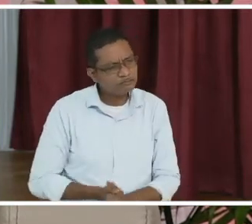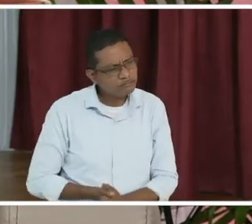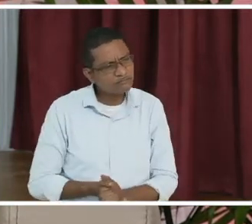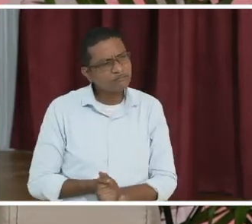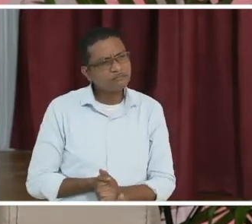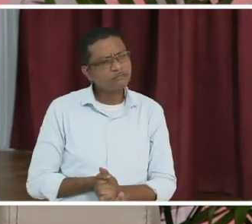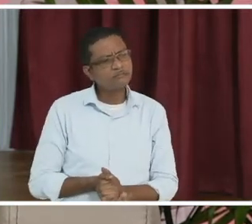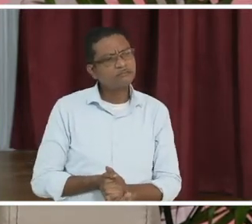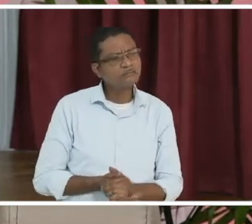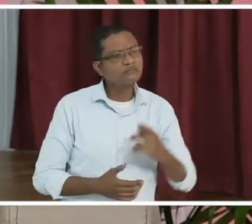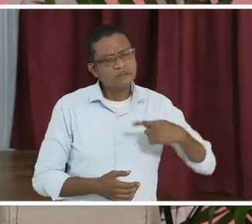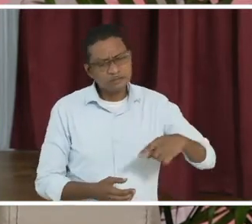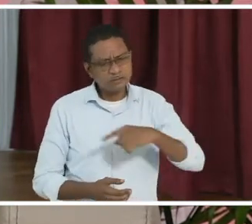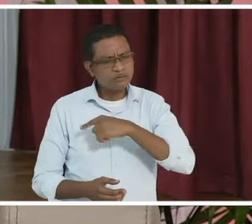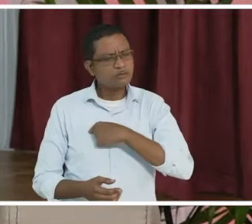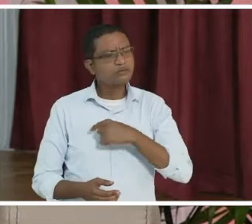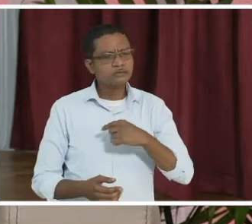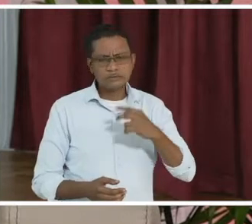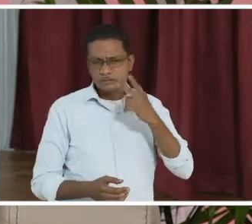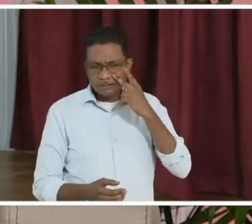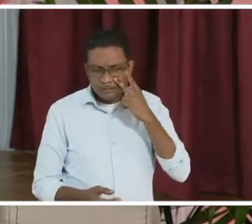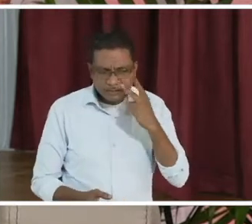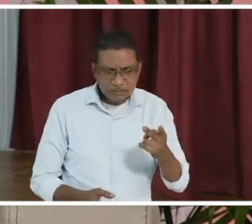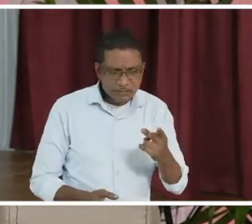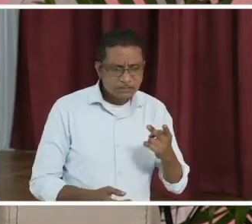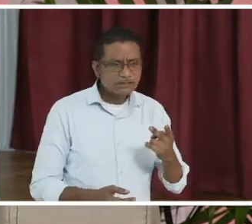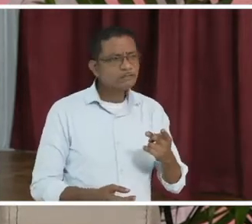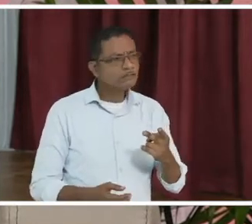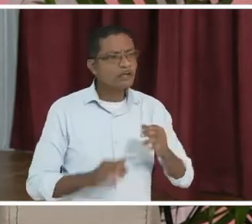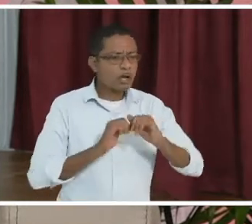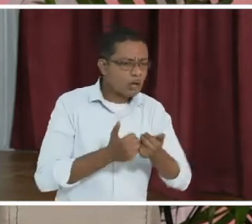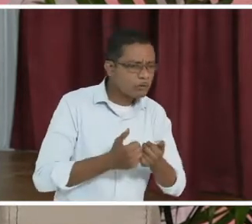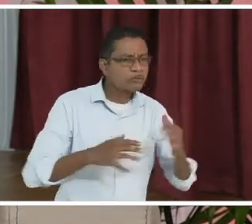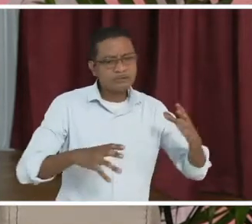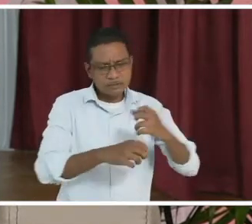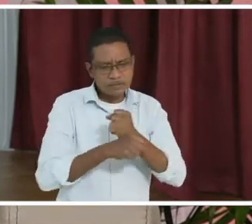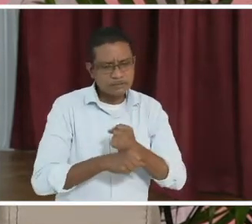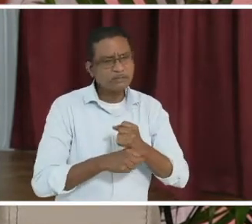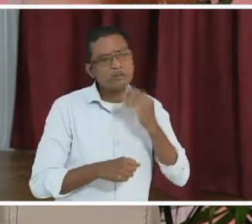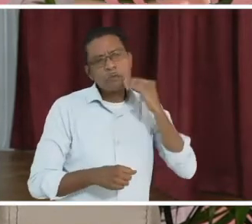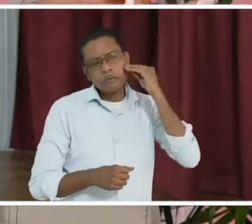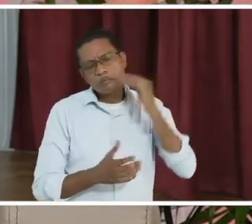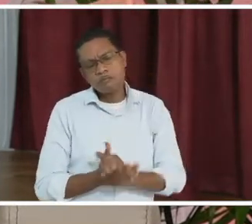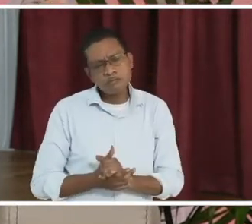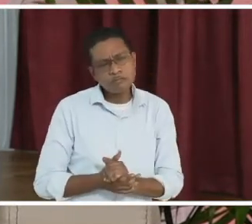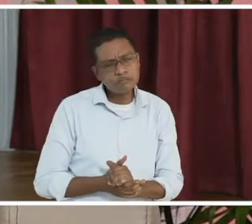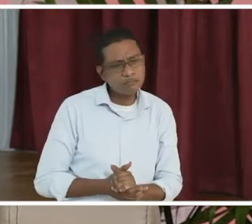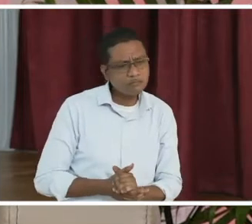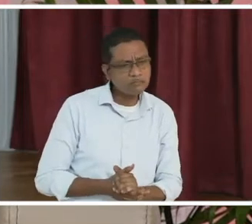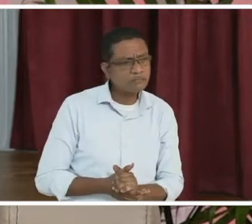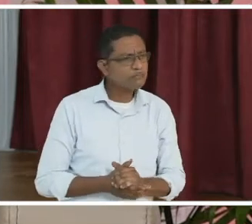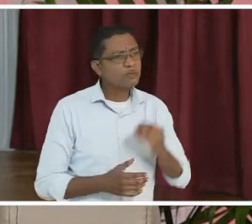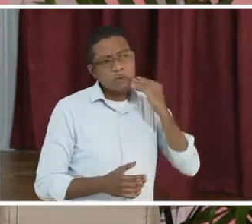we have virtually explored the ins and outs of home allocation. But when we think of home, it can be a mortgage, but it